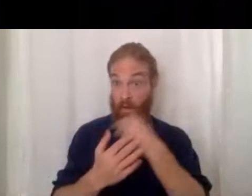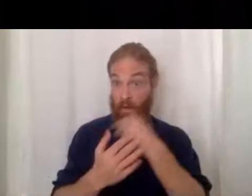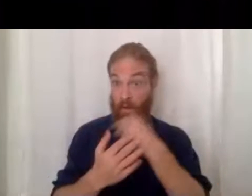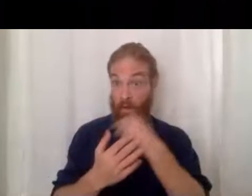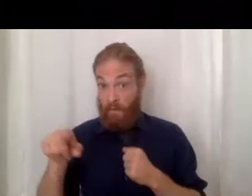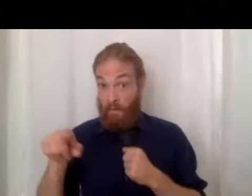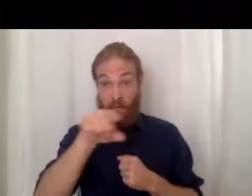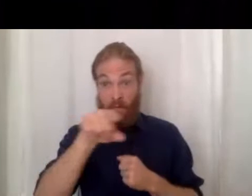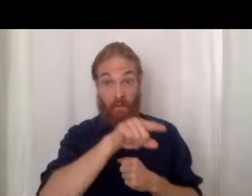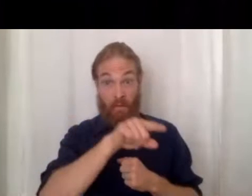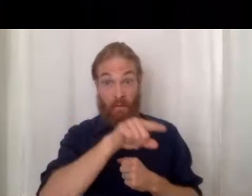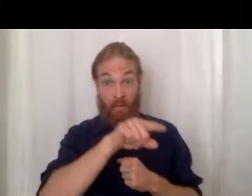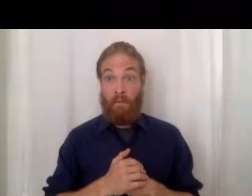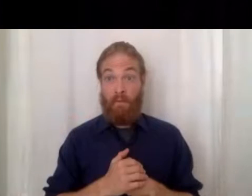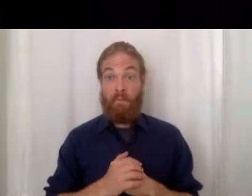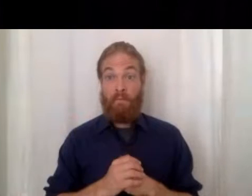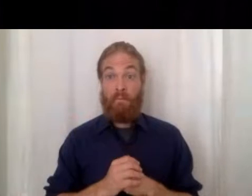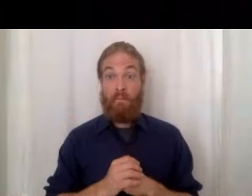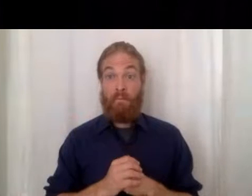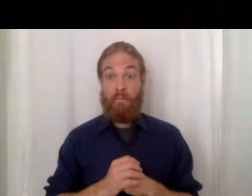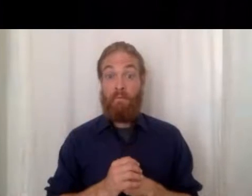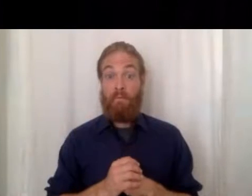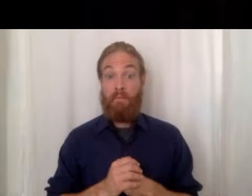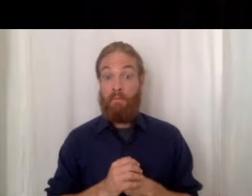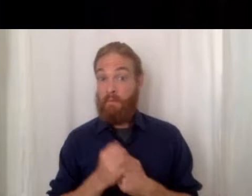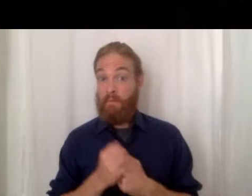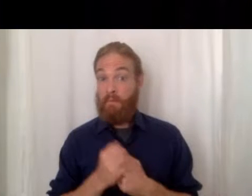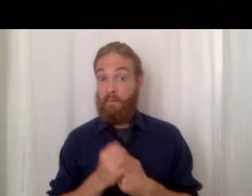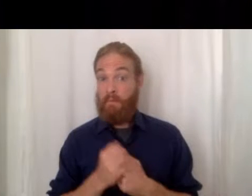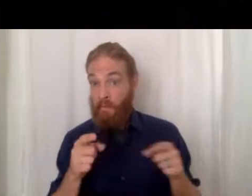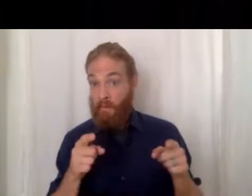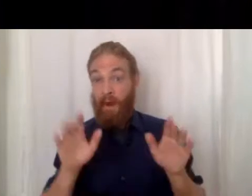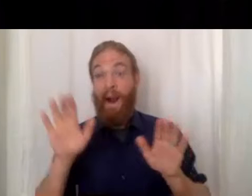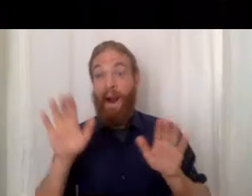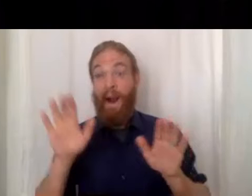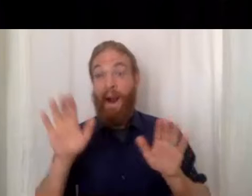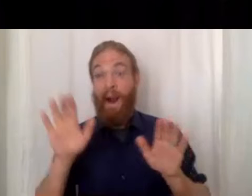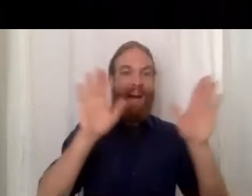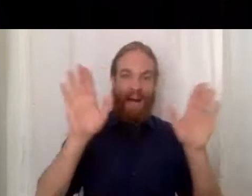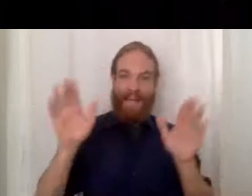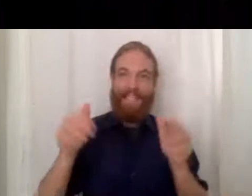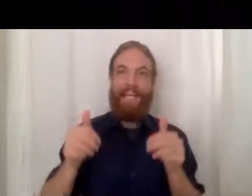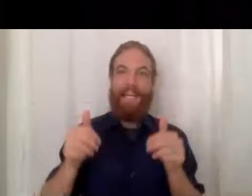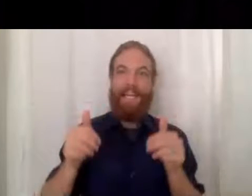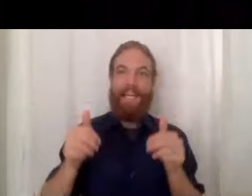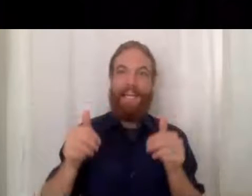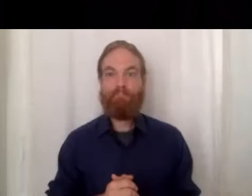2 contracts? Aye. Aye. Anyone opposed?